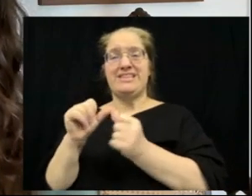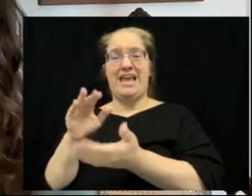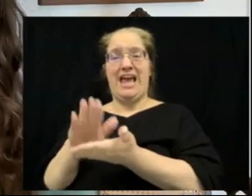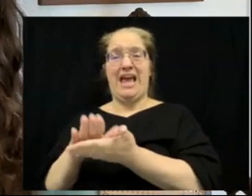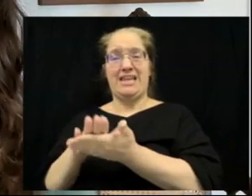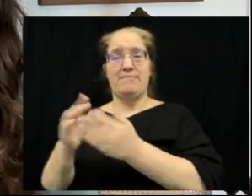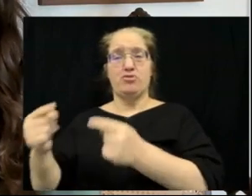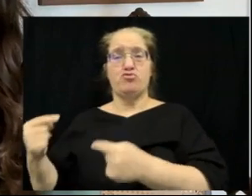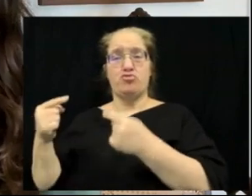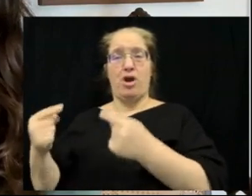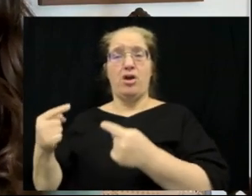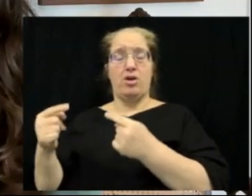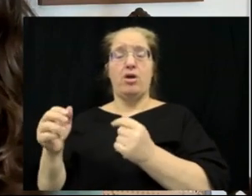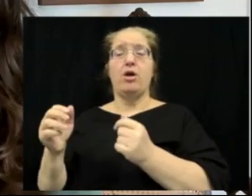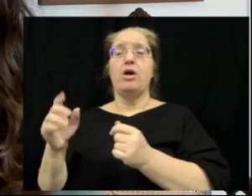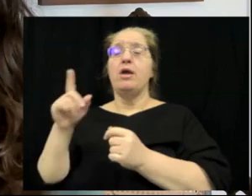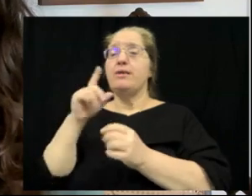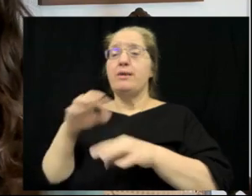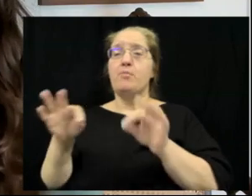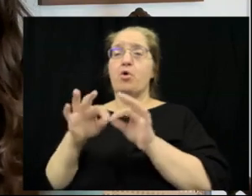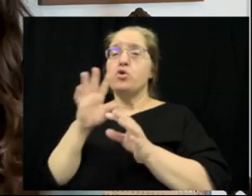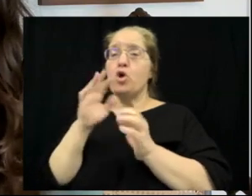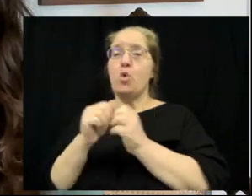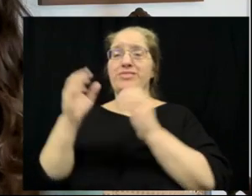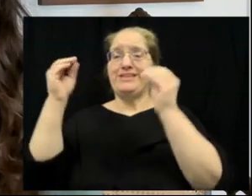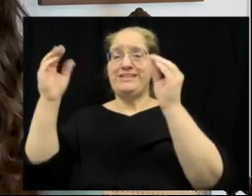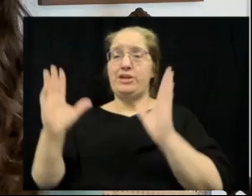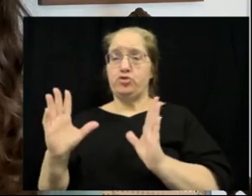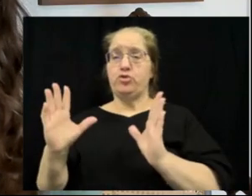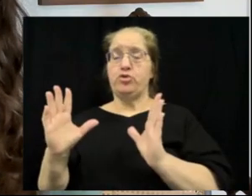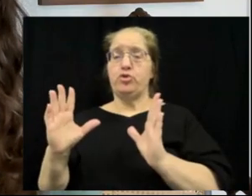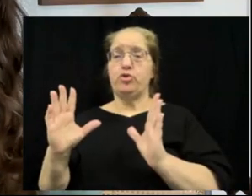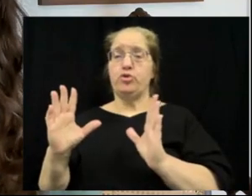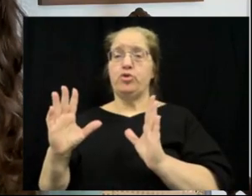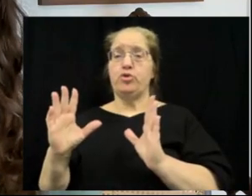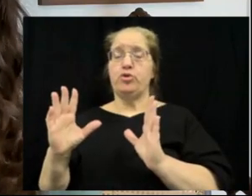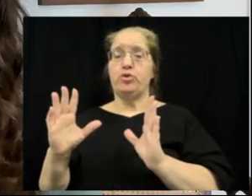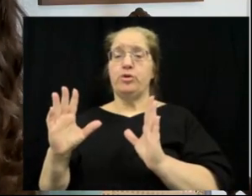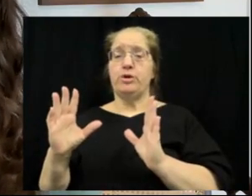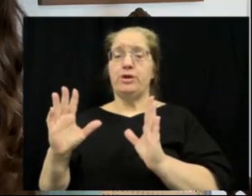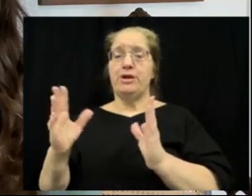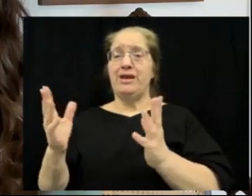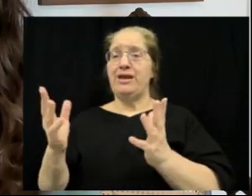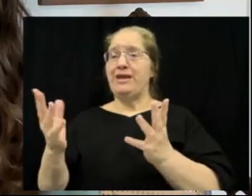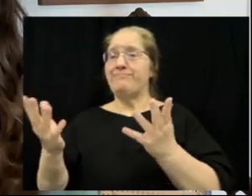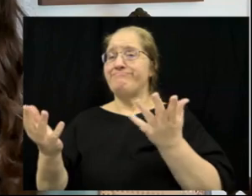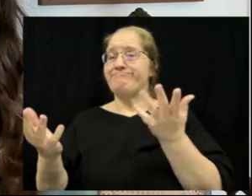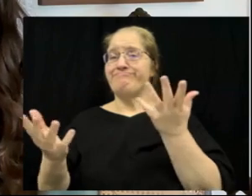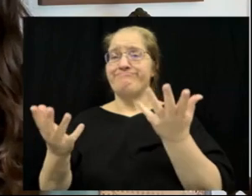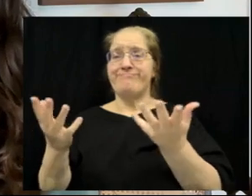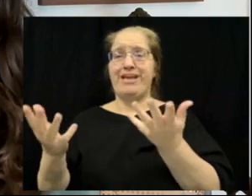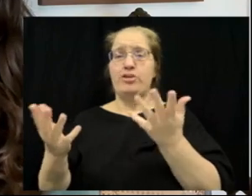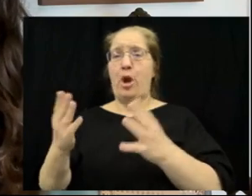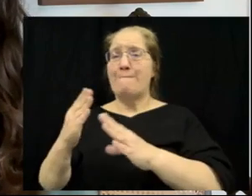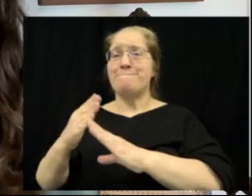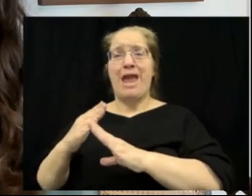really talking to your child's teachers about, could there be a barrier, a learning difference getting in the